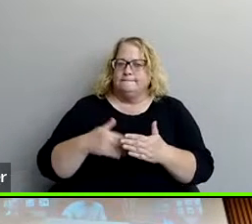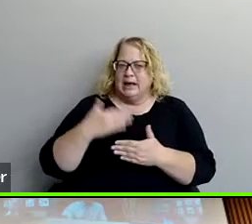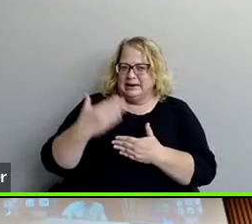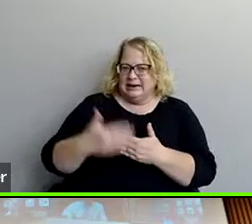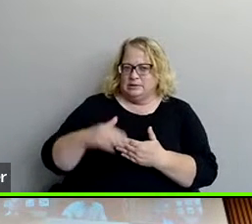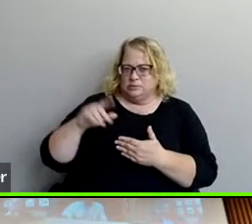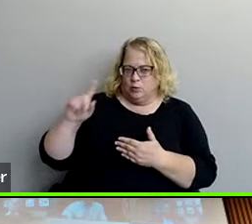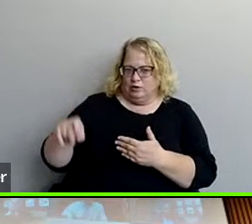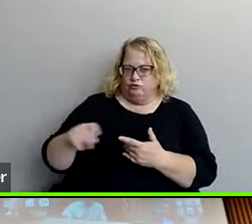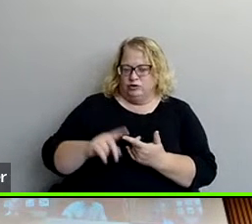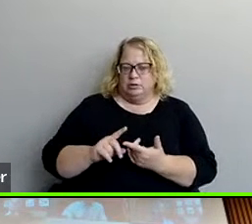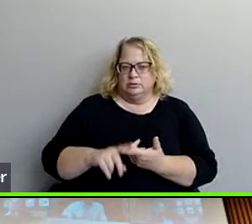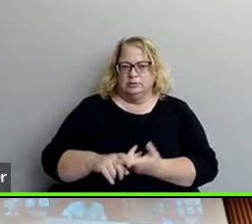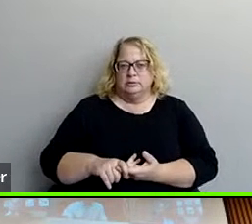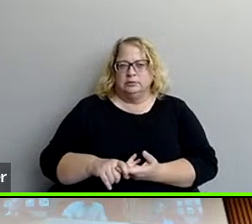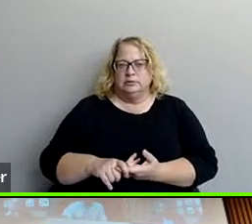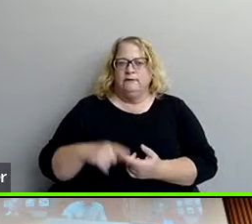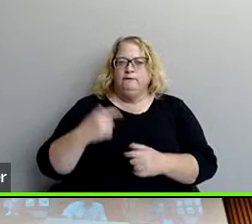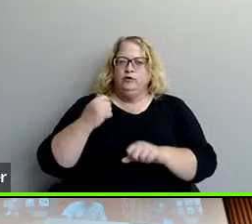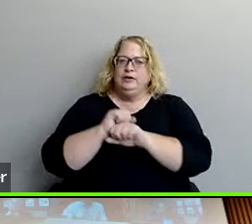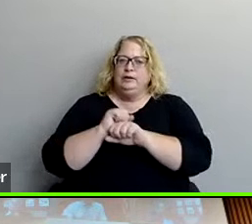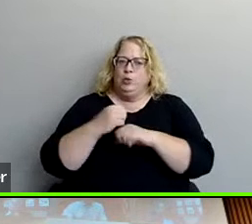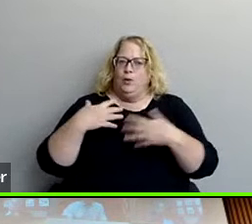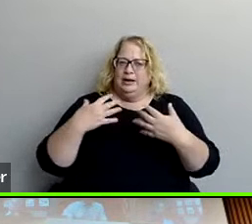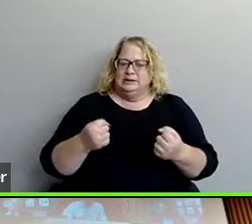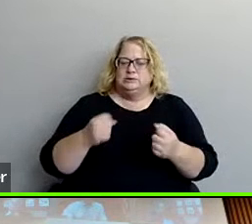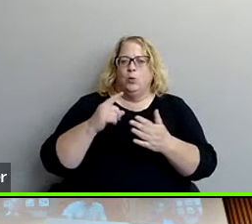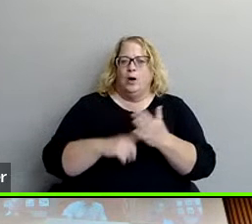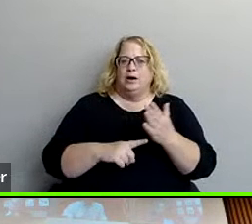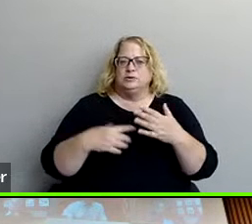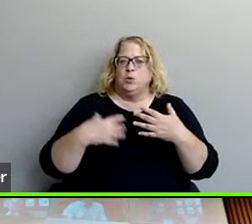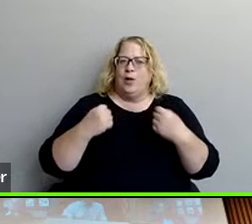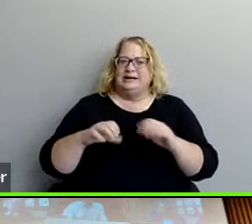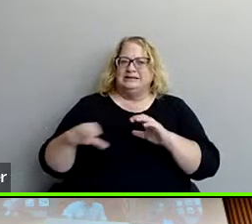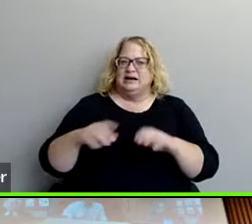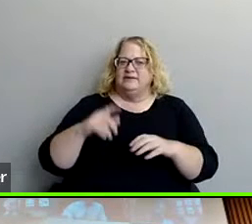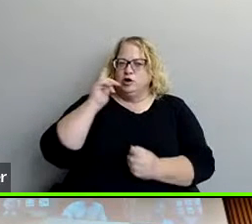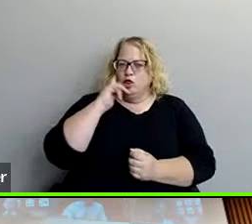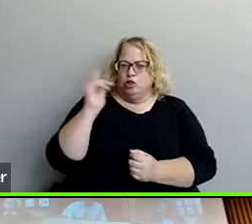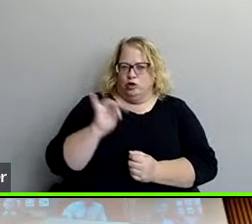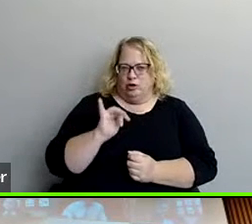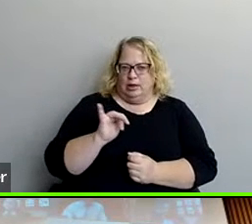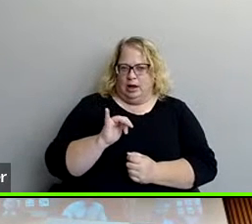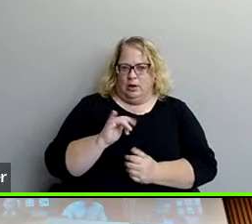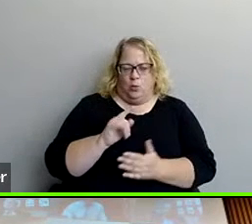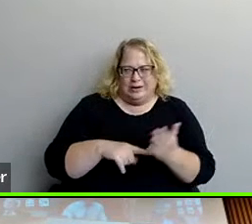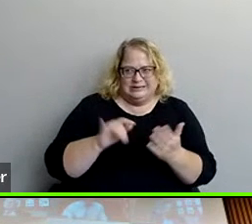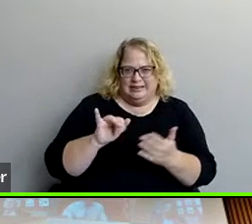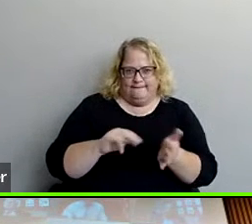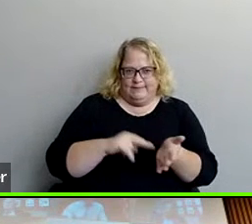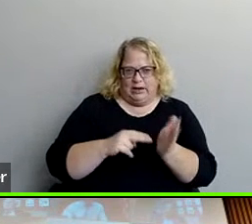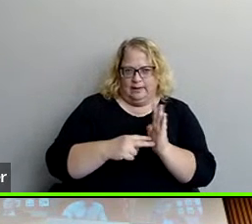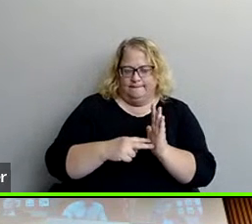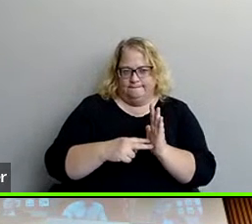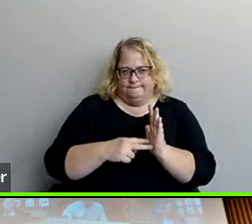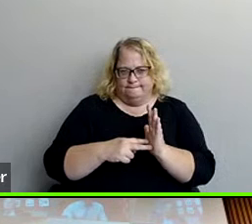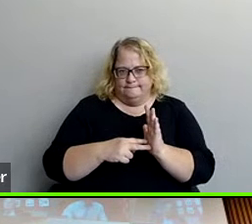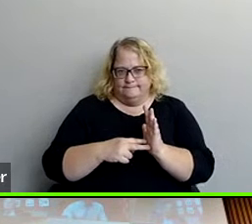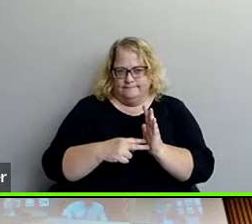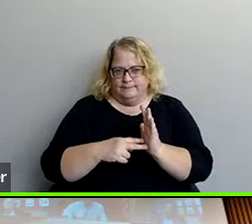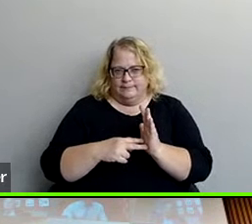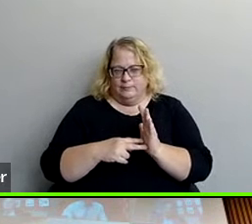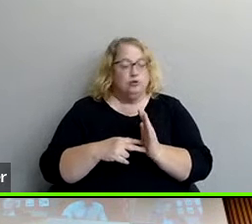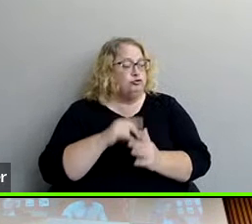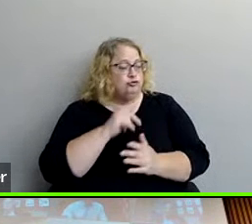My next question was, what, for the employee wellness, what does a wellness activity look like? What's a wellness activity? They're talking